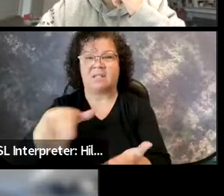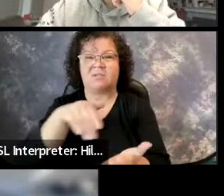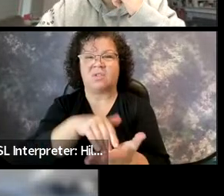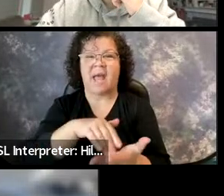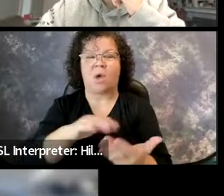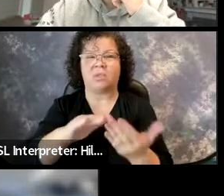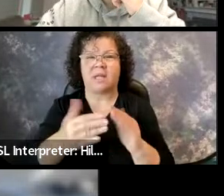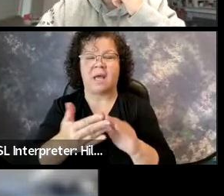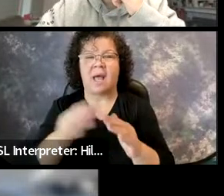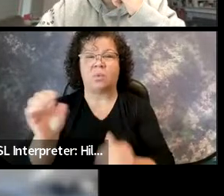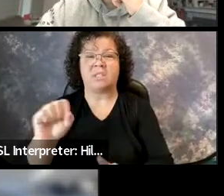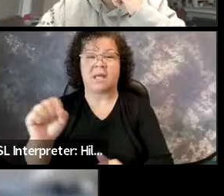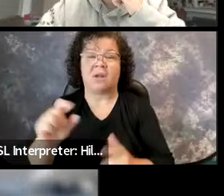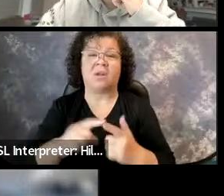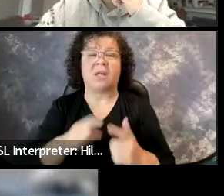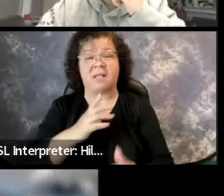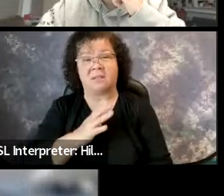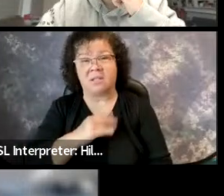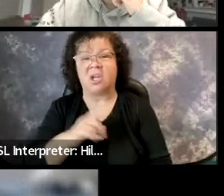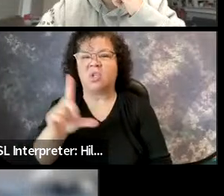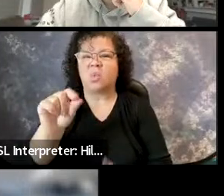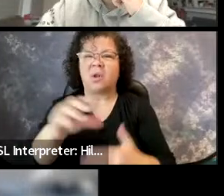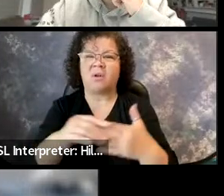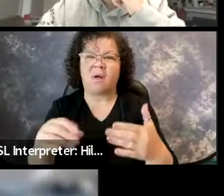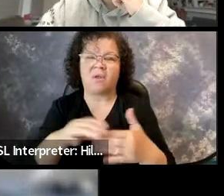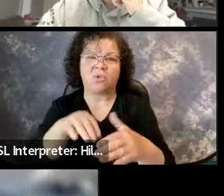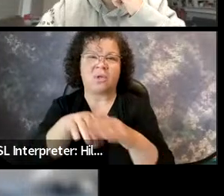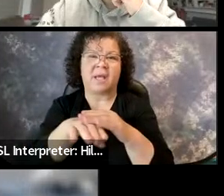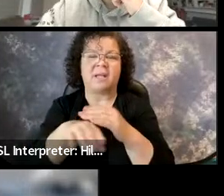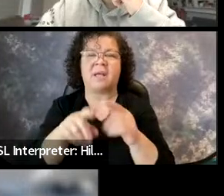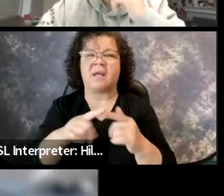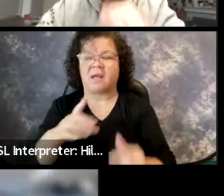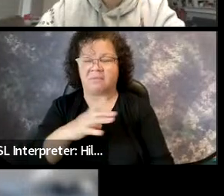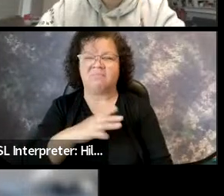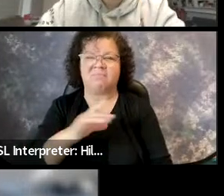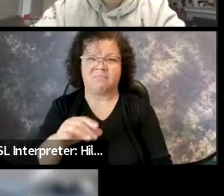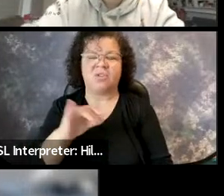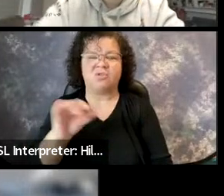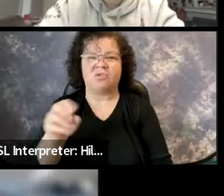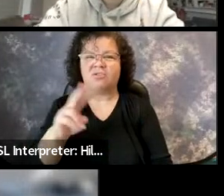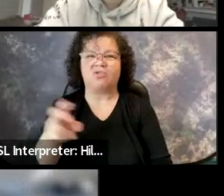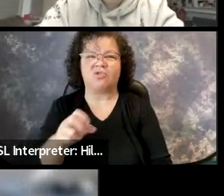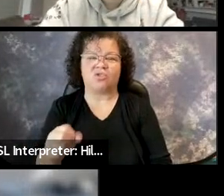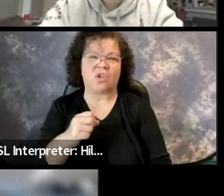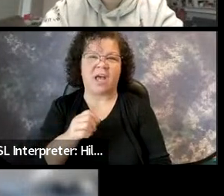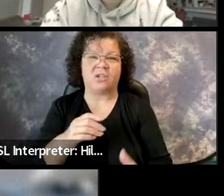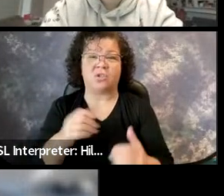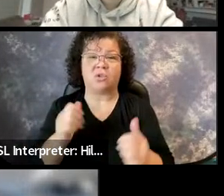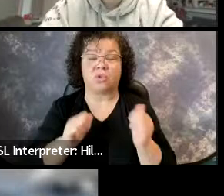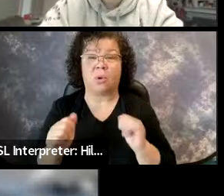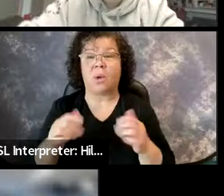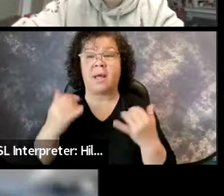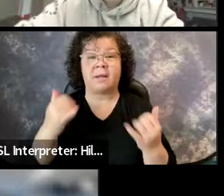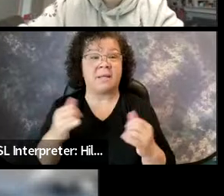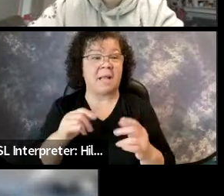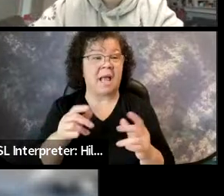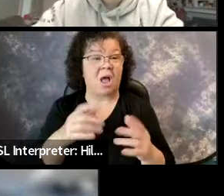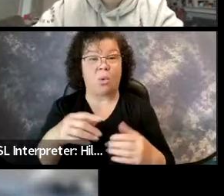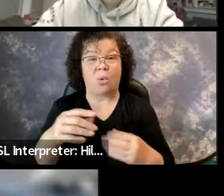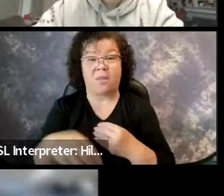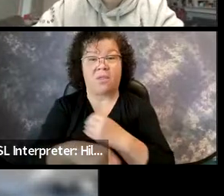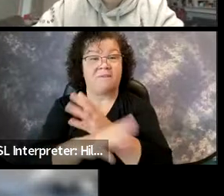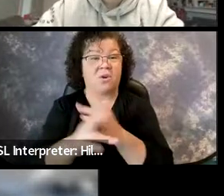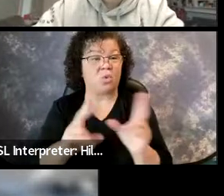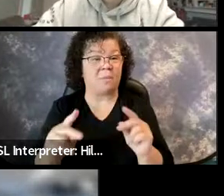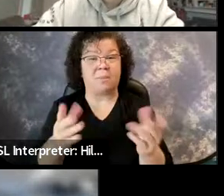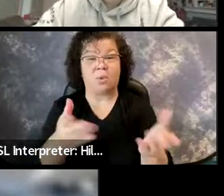a show, which is pretty cool. So highly recommend that. It's called the Seattle Jazz Fellowship. Moving to our virtual folks. Emily, please take us